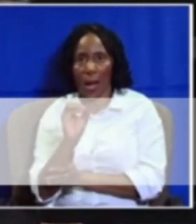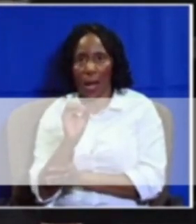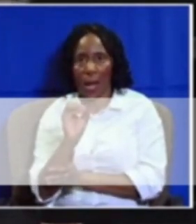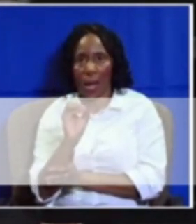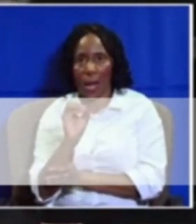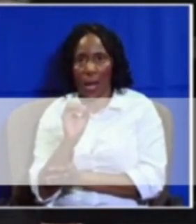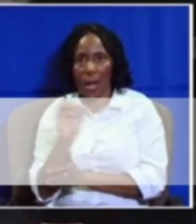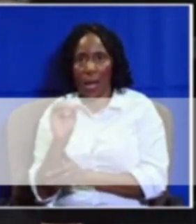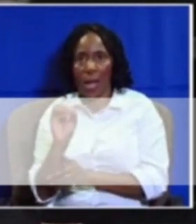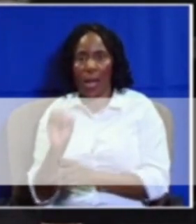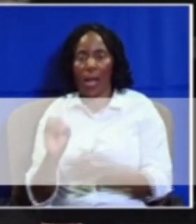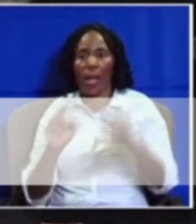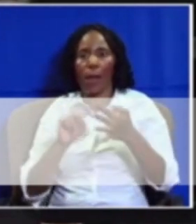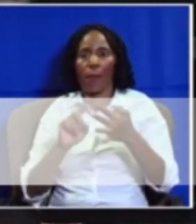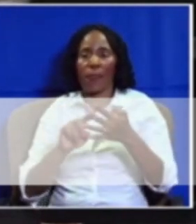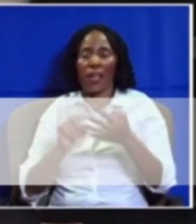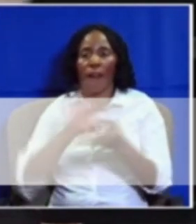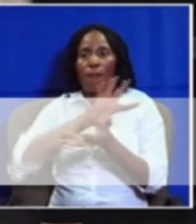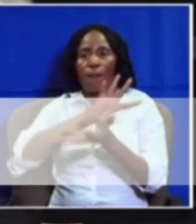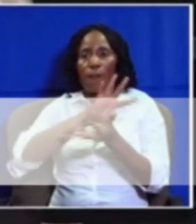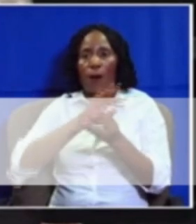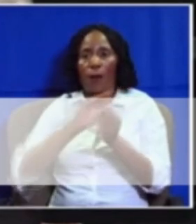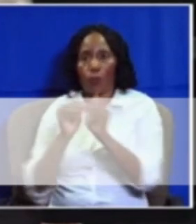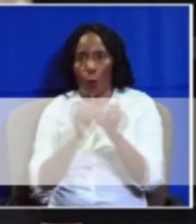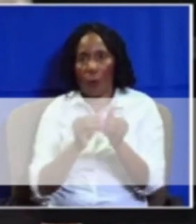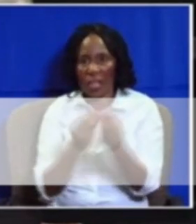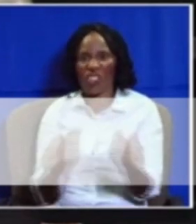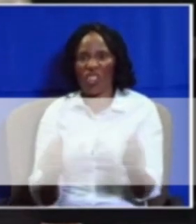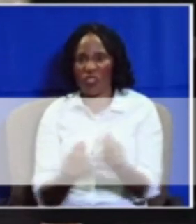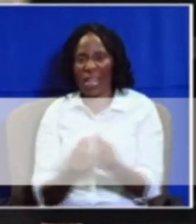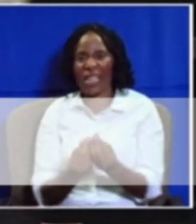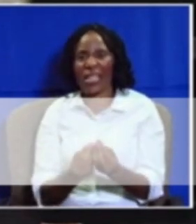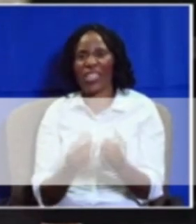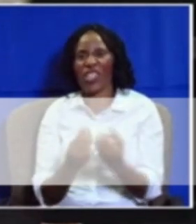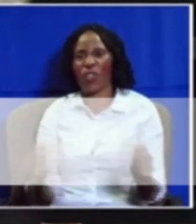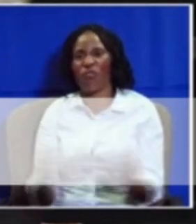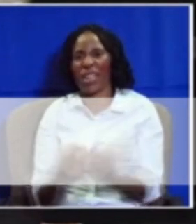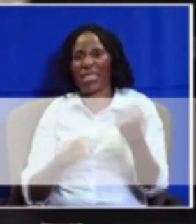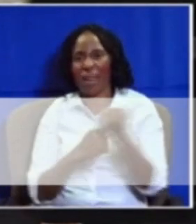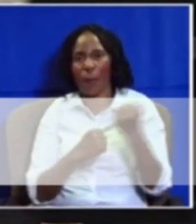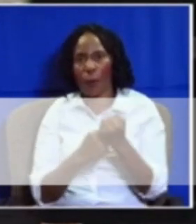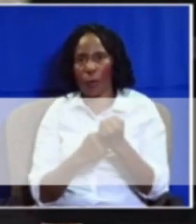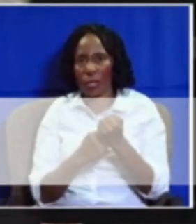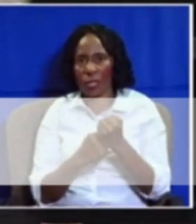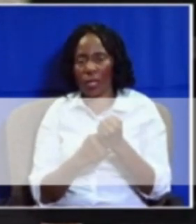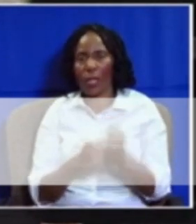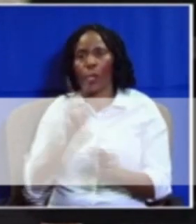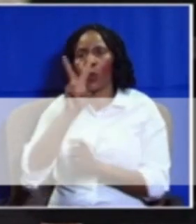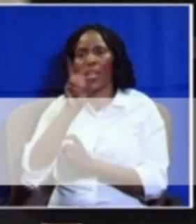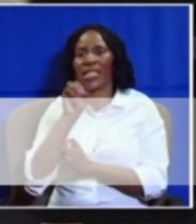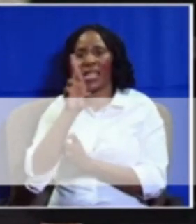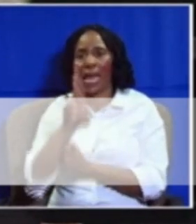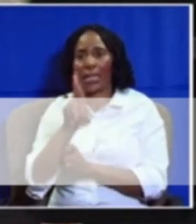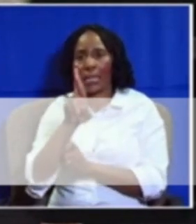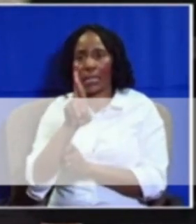The foster care and child support grants will increase by a once-off 20 rand in April.